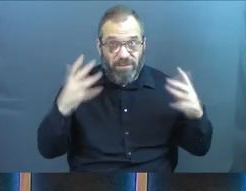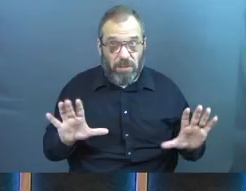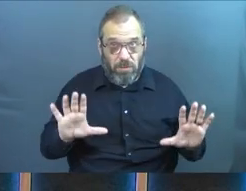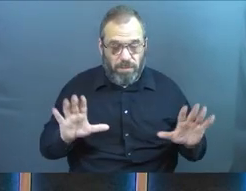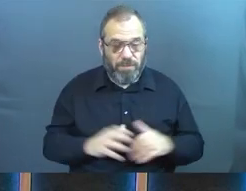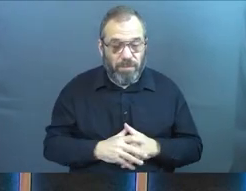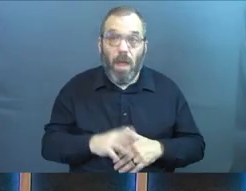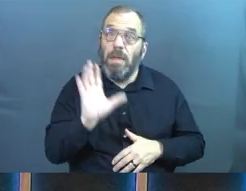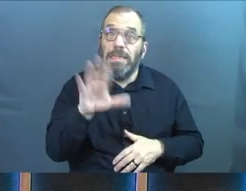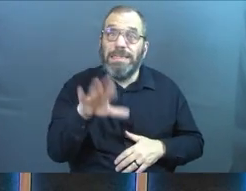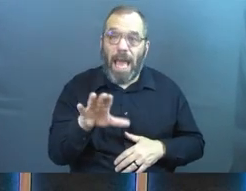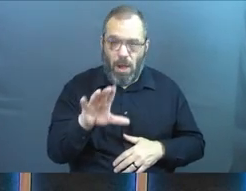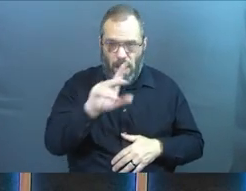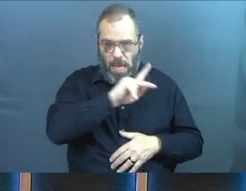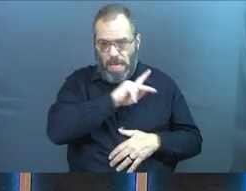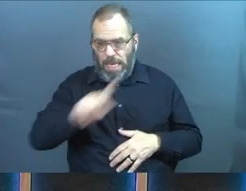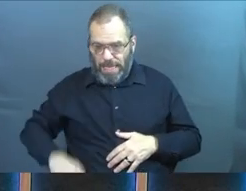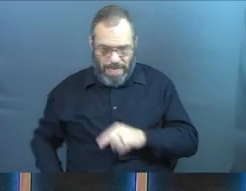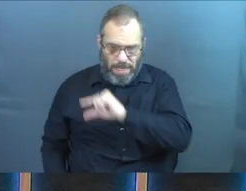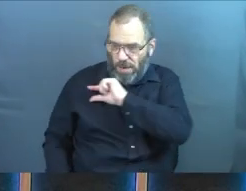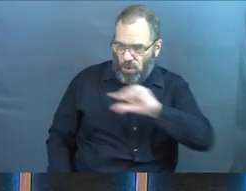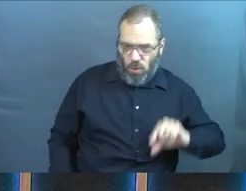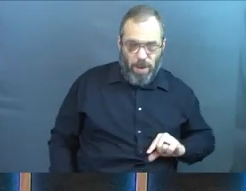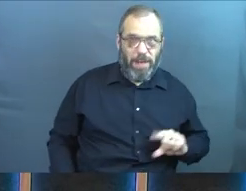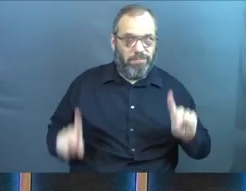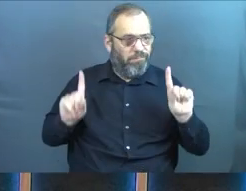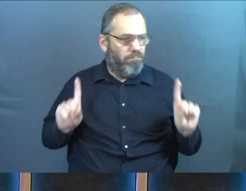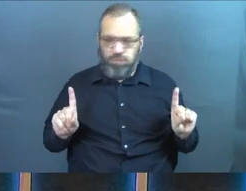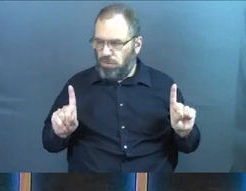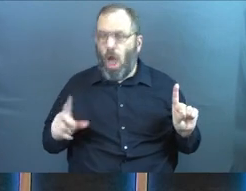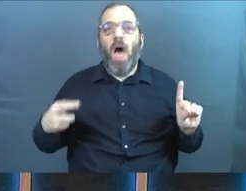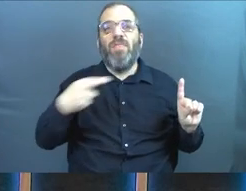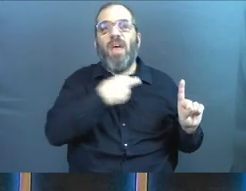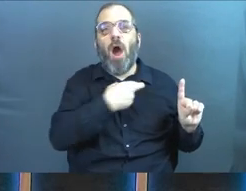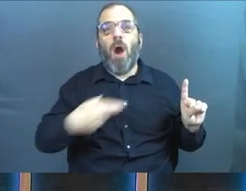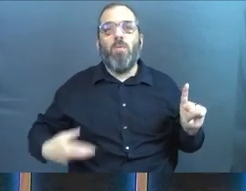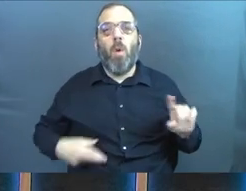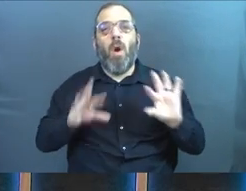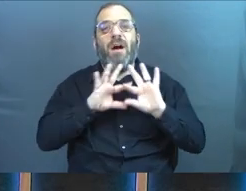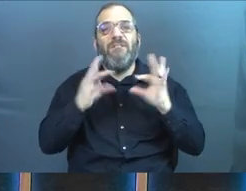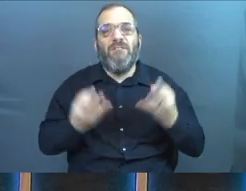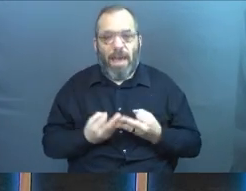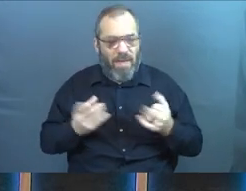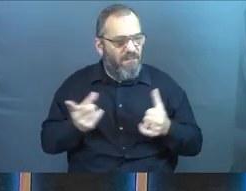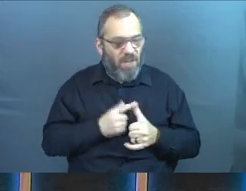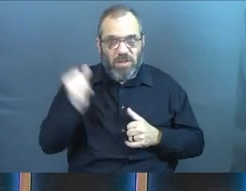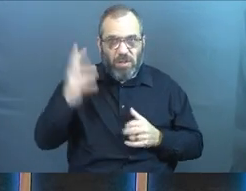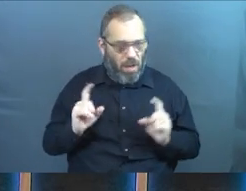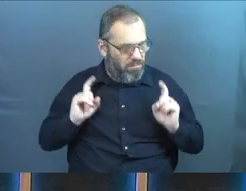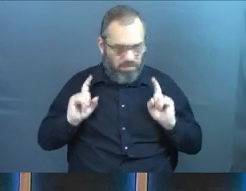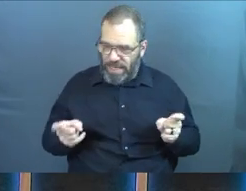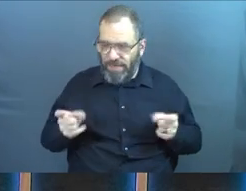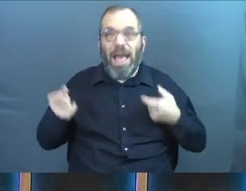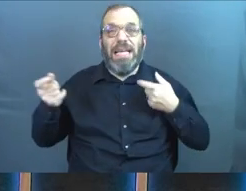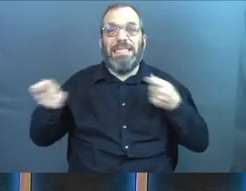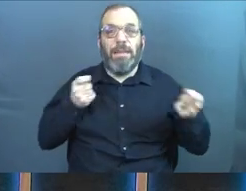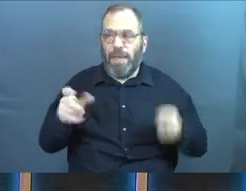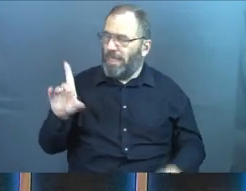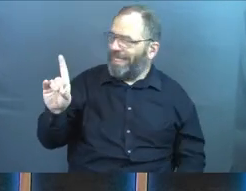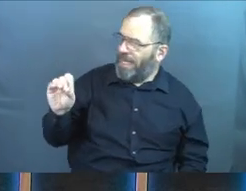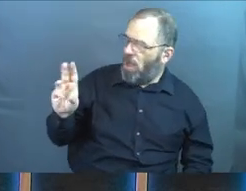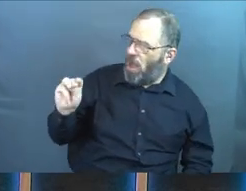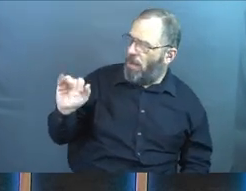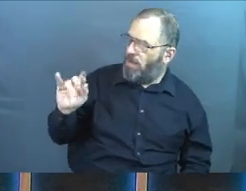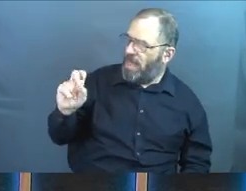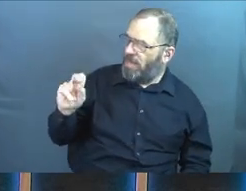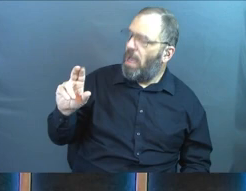okay? And you've got a king and a queen. They are like our royal family. They are the first, and God gives them dominion. Now, that's a Bible